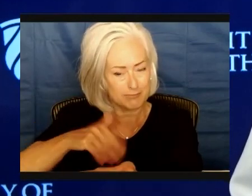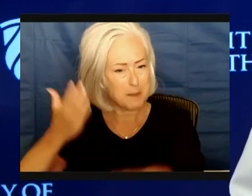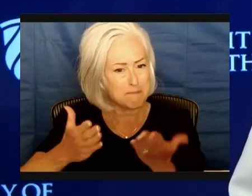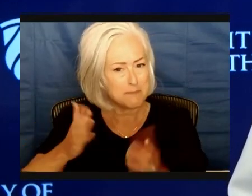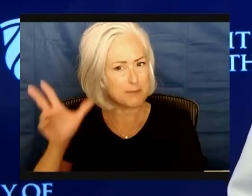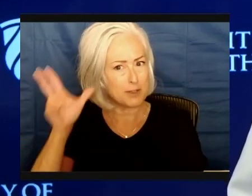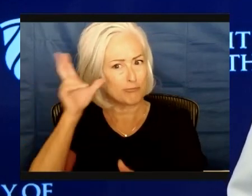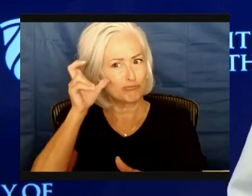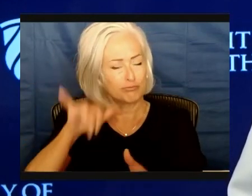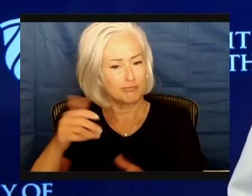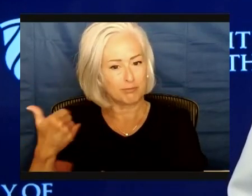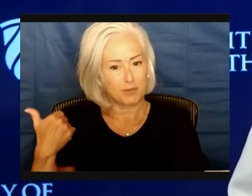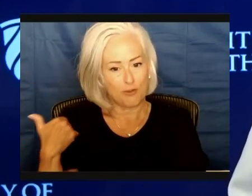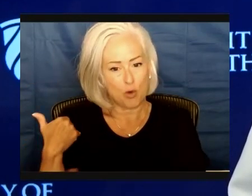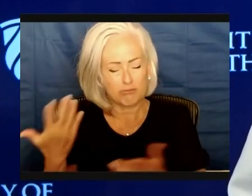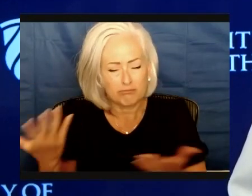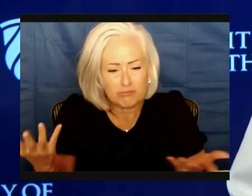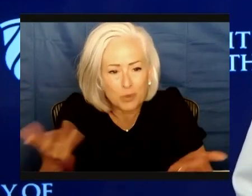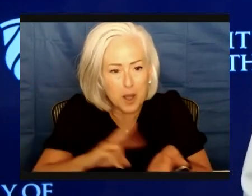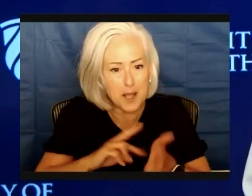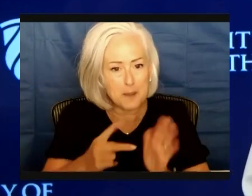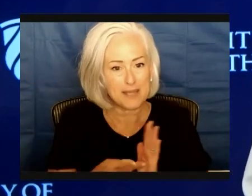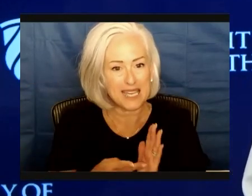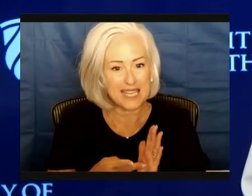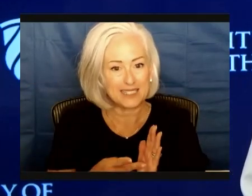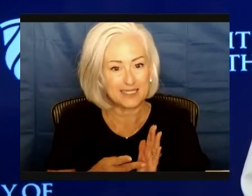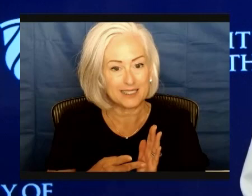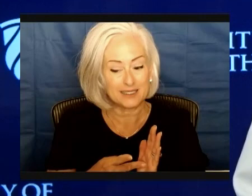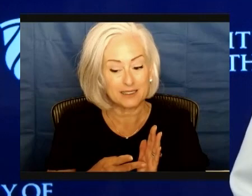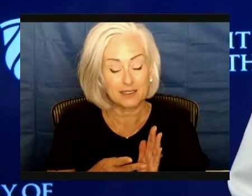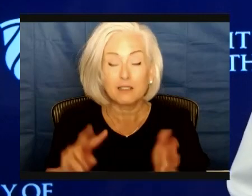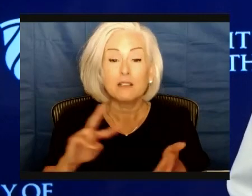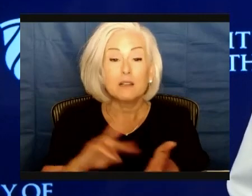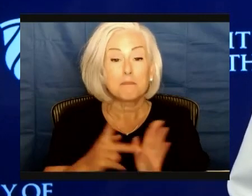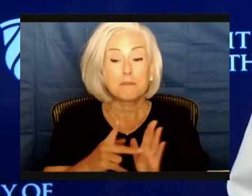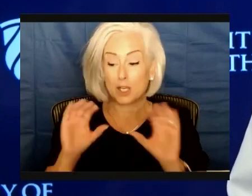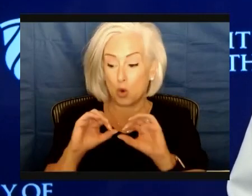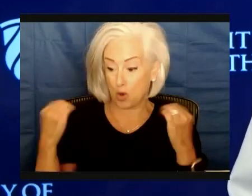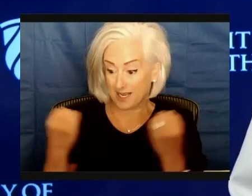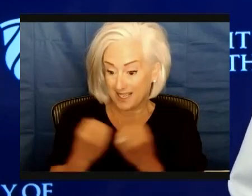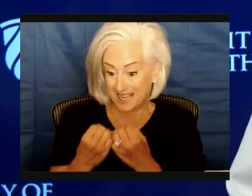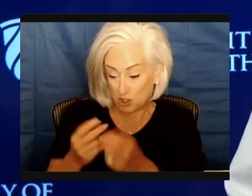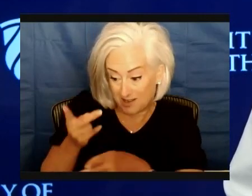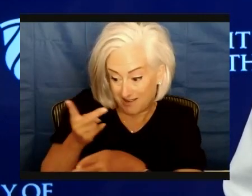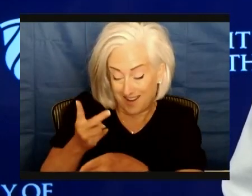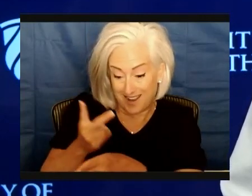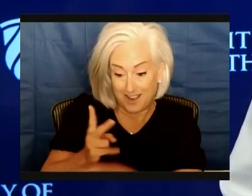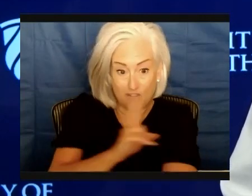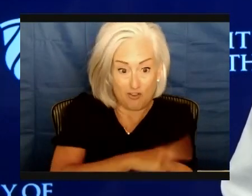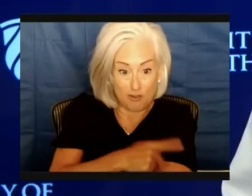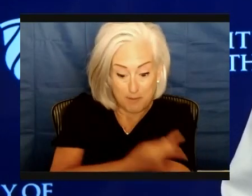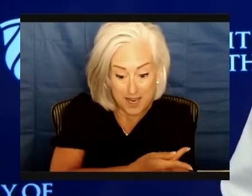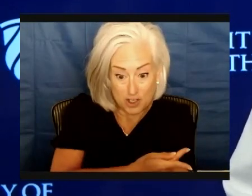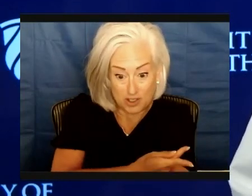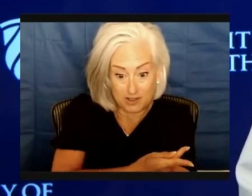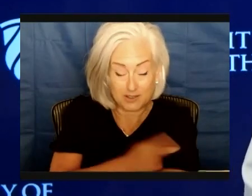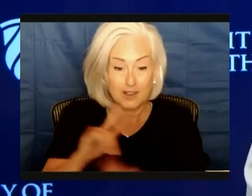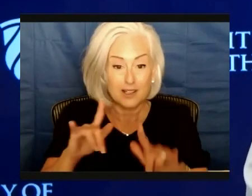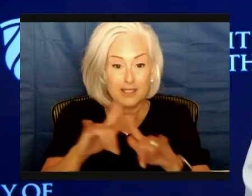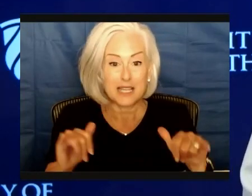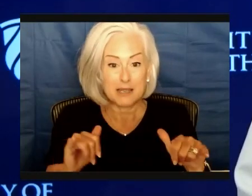It's an organization like ours that not only treats patients, but it conducts medical research and trains